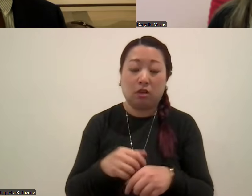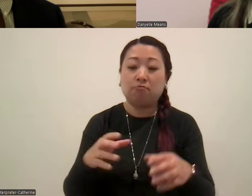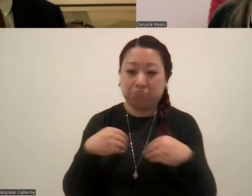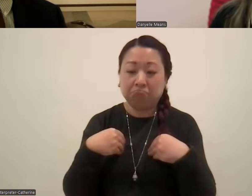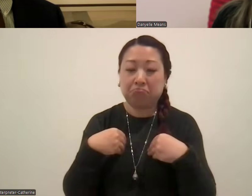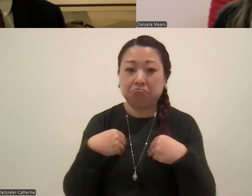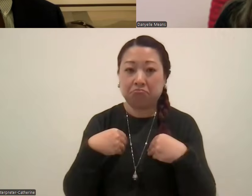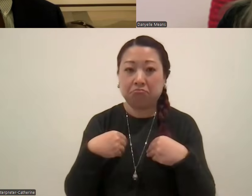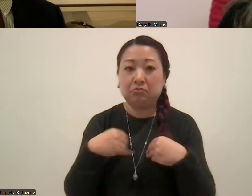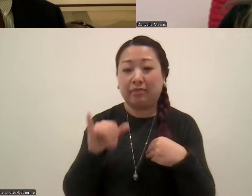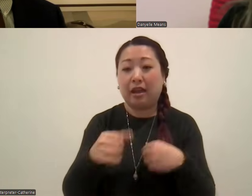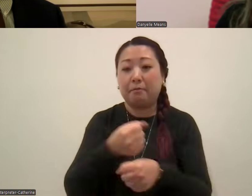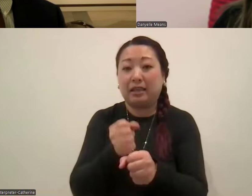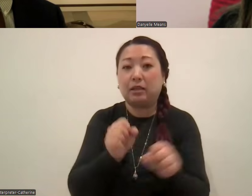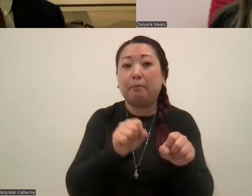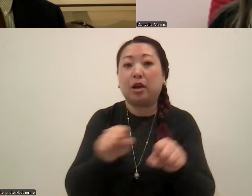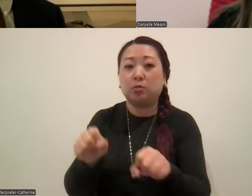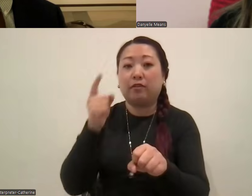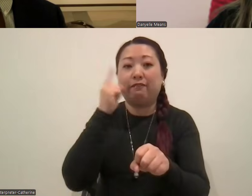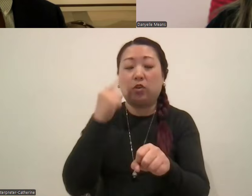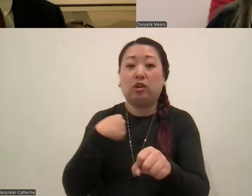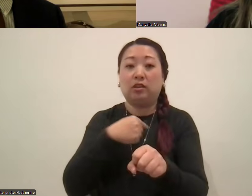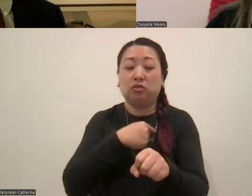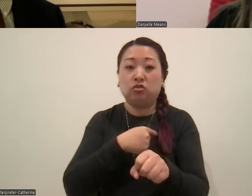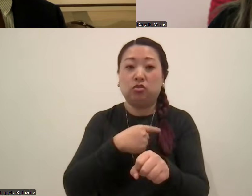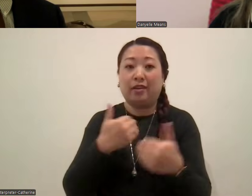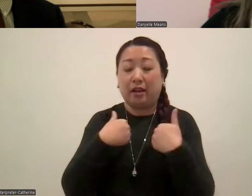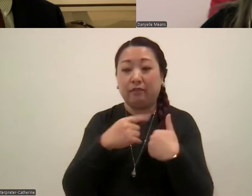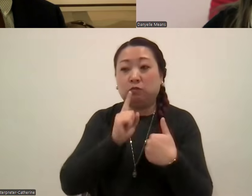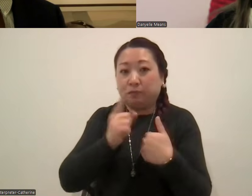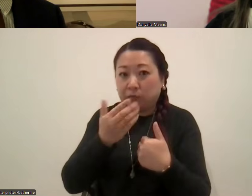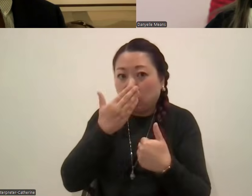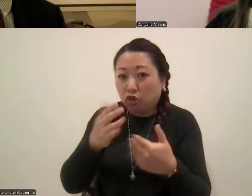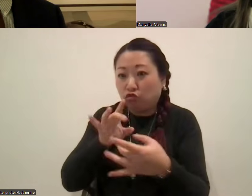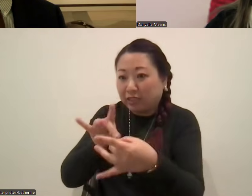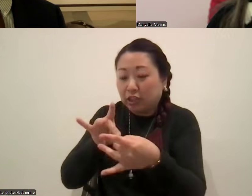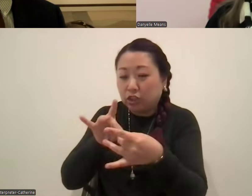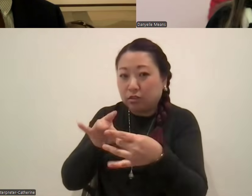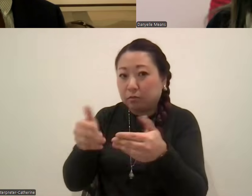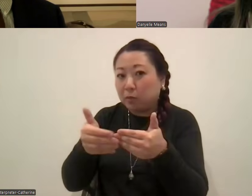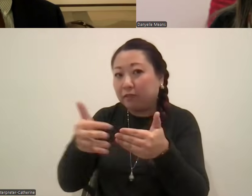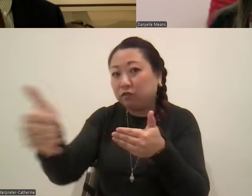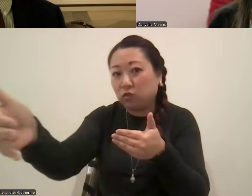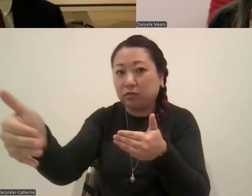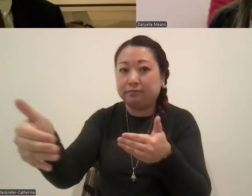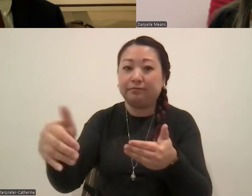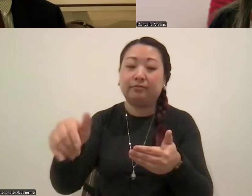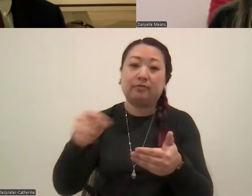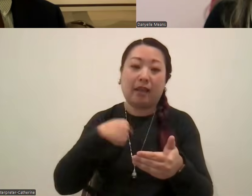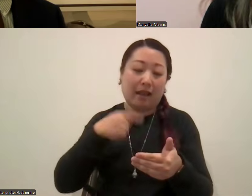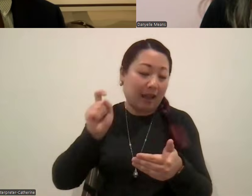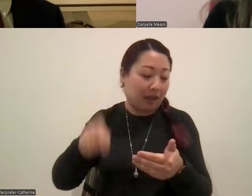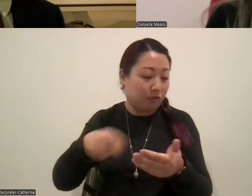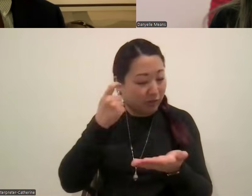a possibility for us to have really good relationships moving forward. I have to acknowledge the harm.